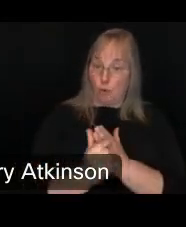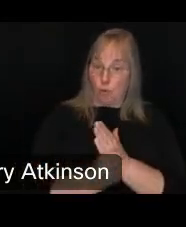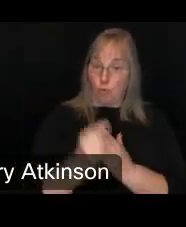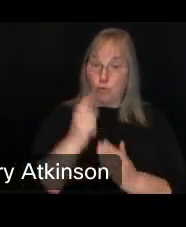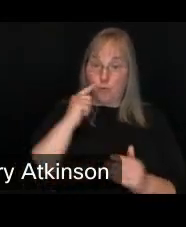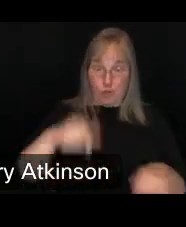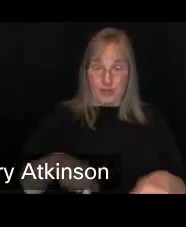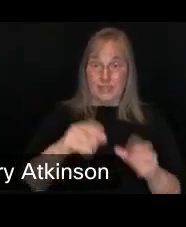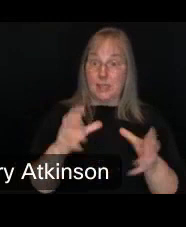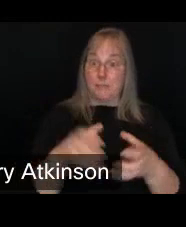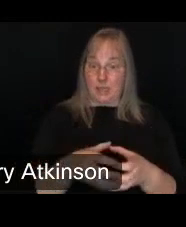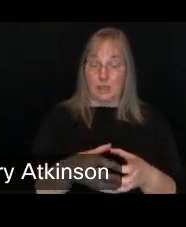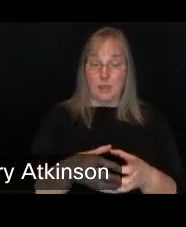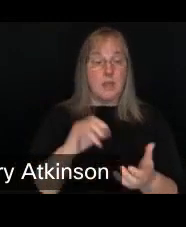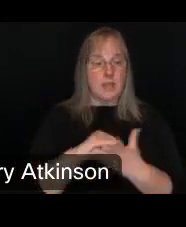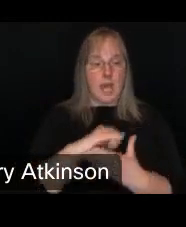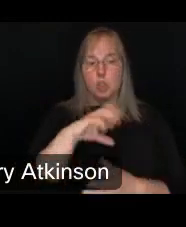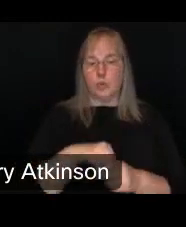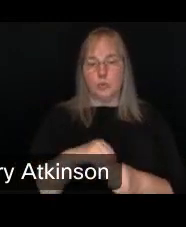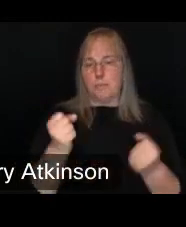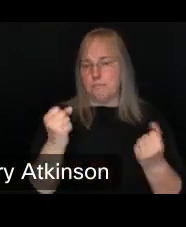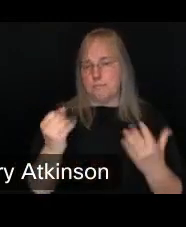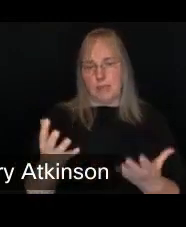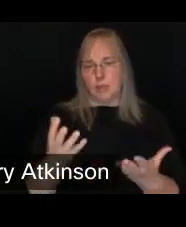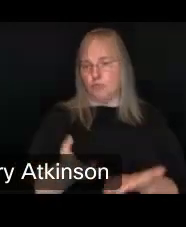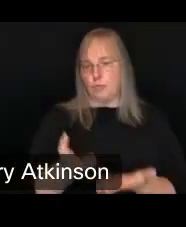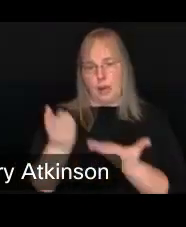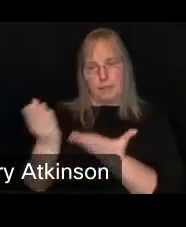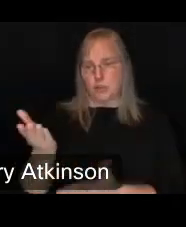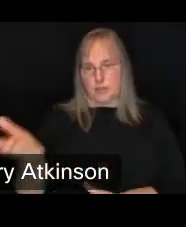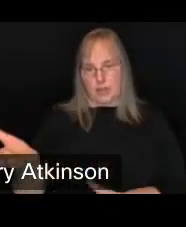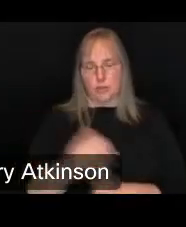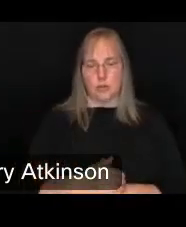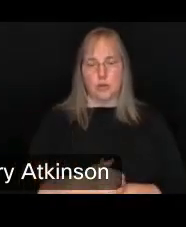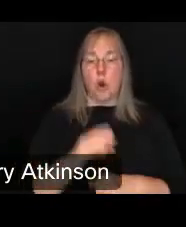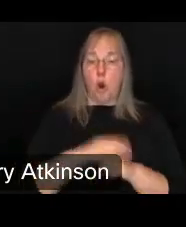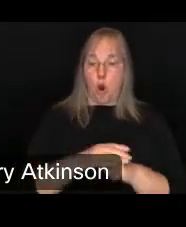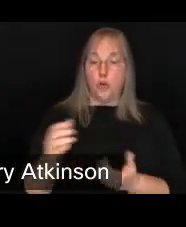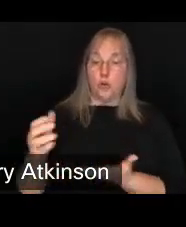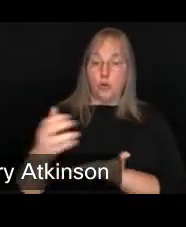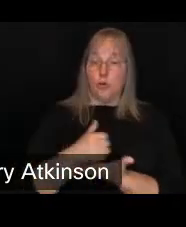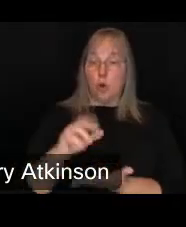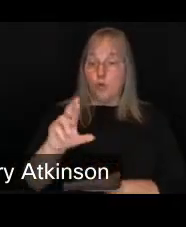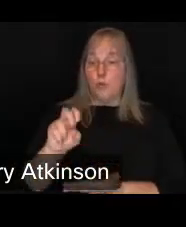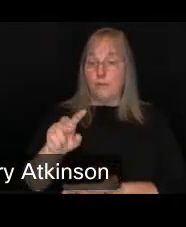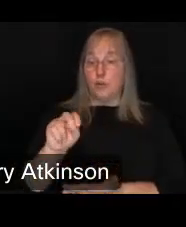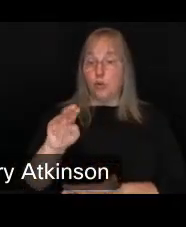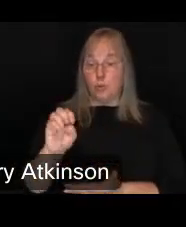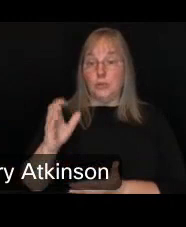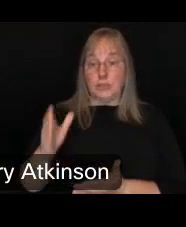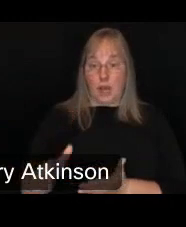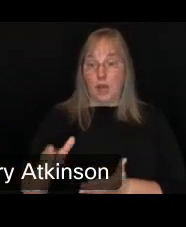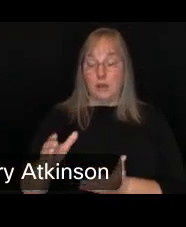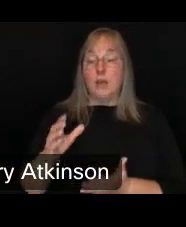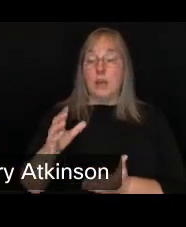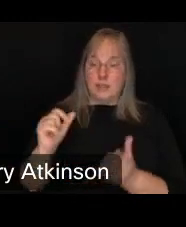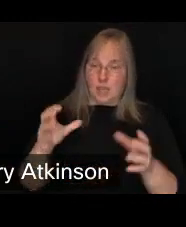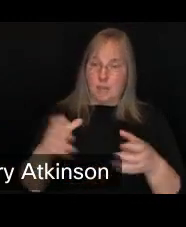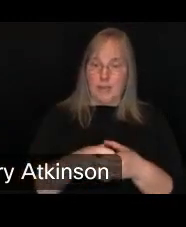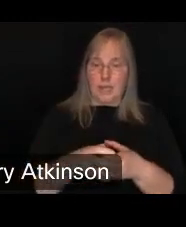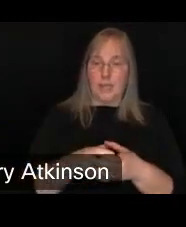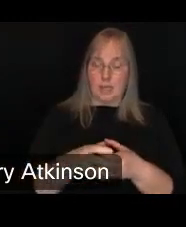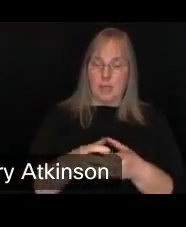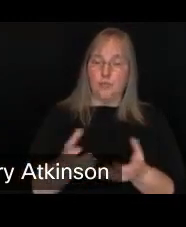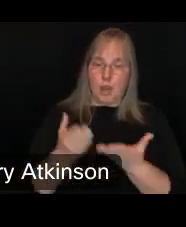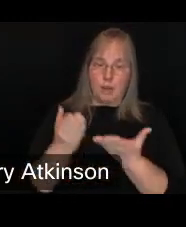It included multiple recommendations there. So on the revenue side, the committee last year was recommending 73 million